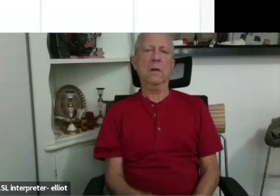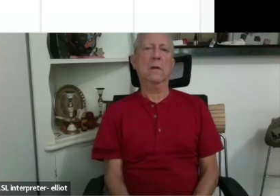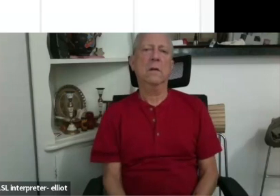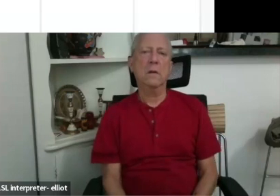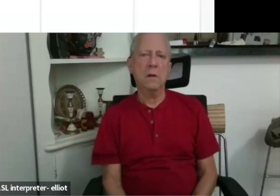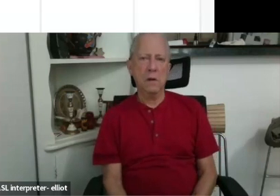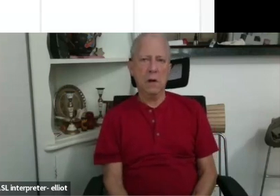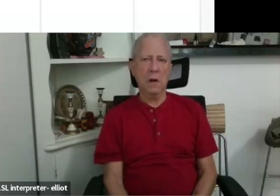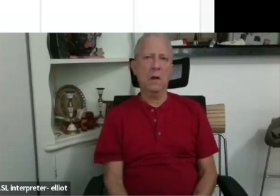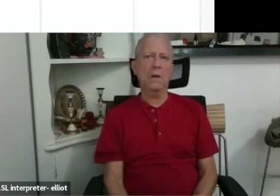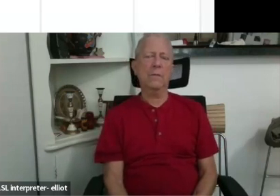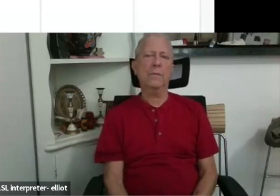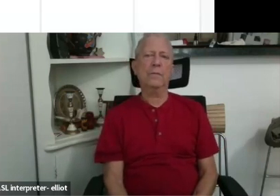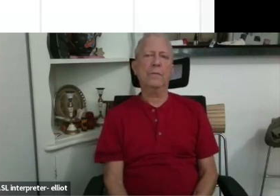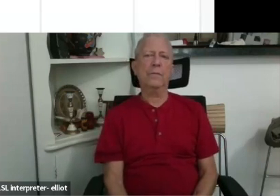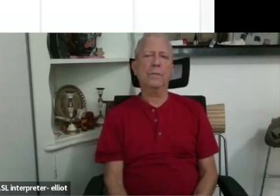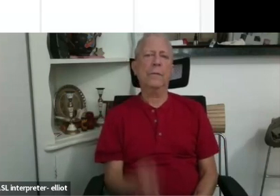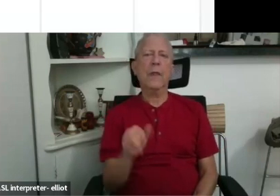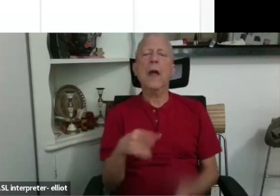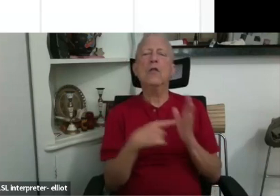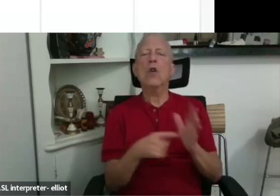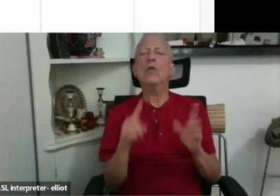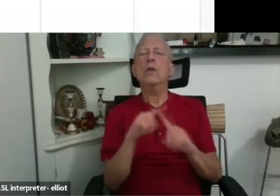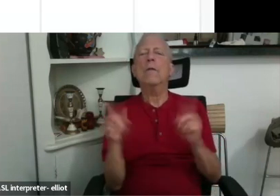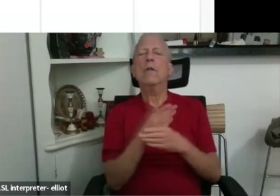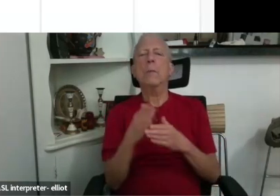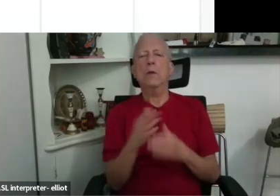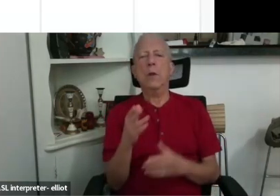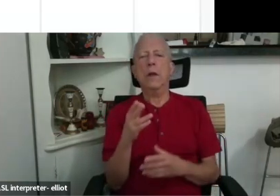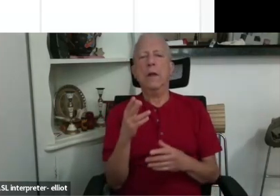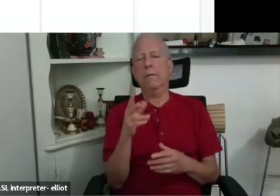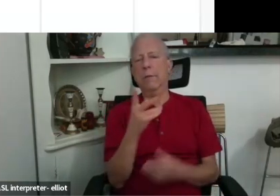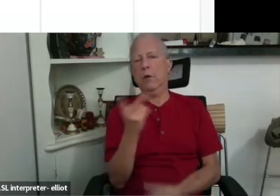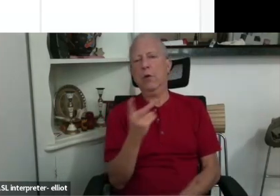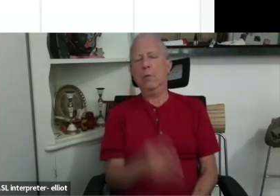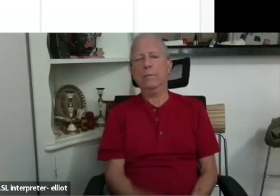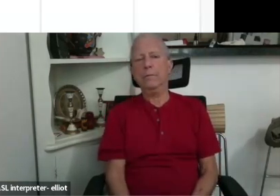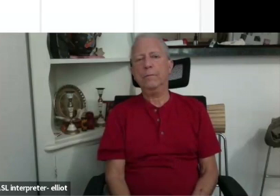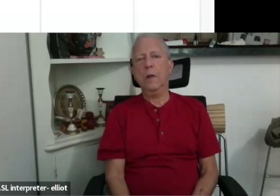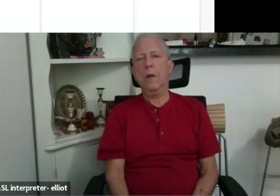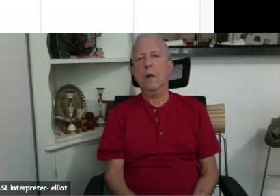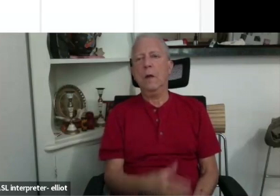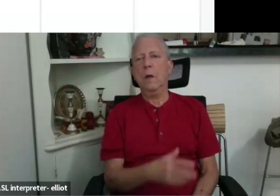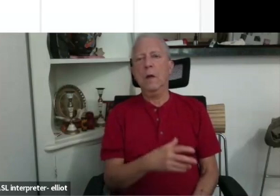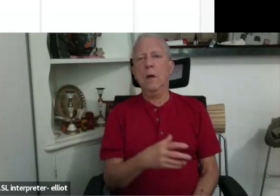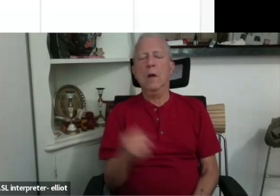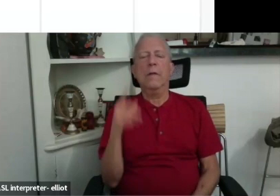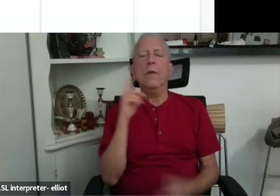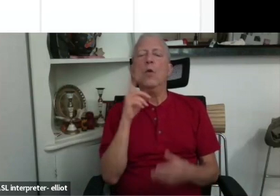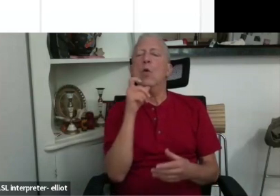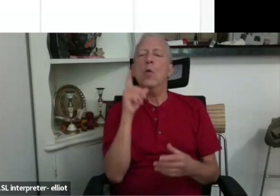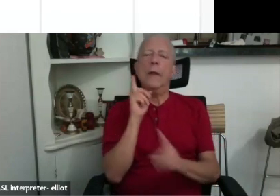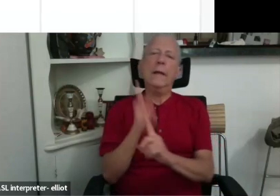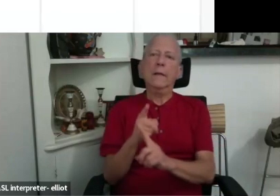you can see like the distinctions between the two and who the designating agency